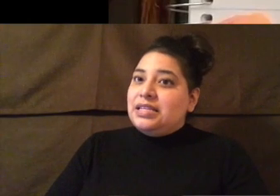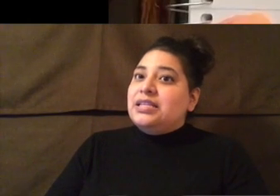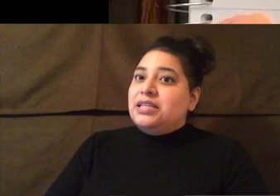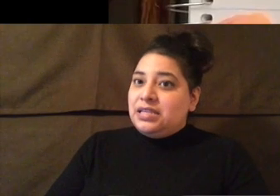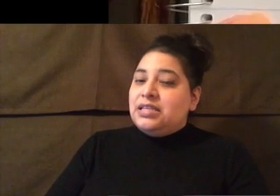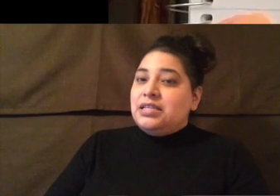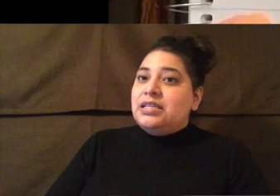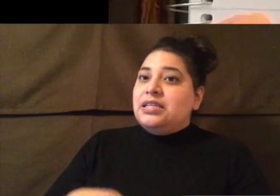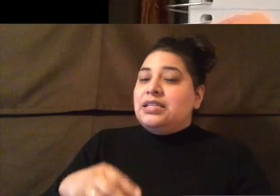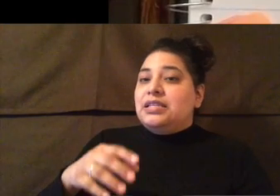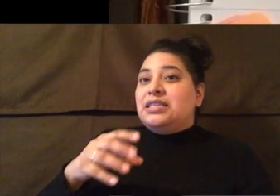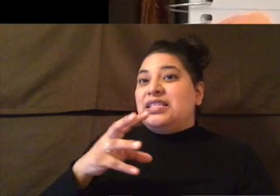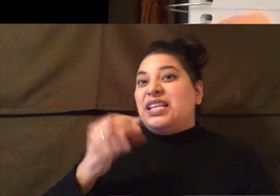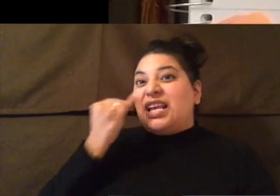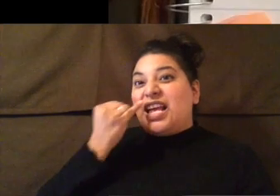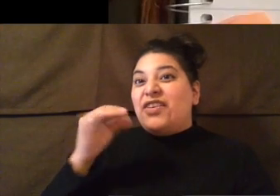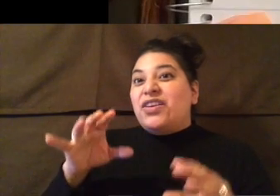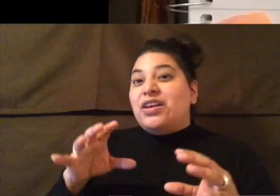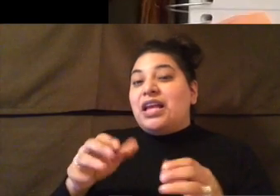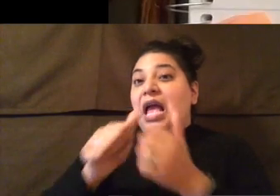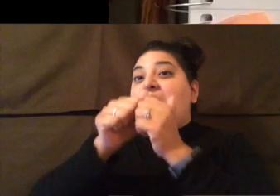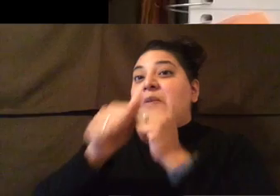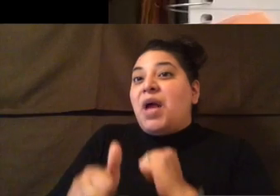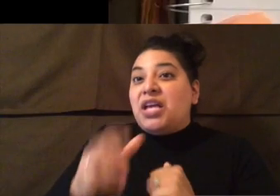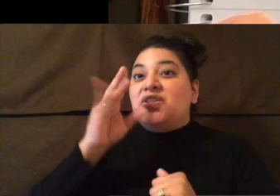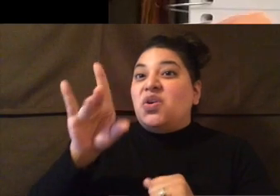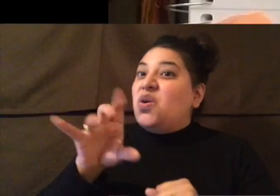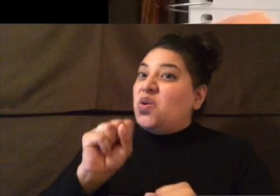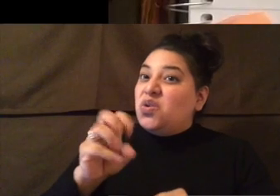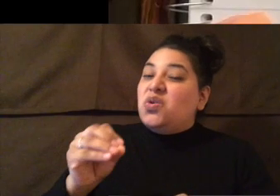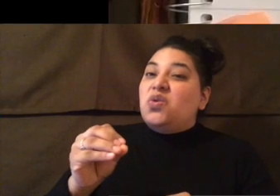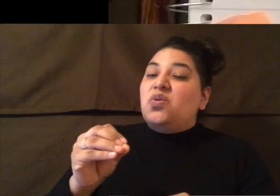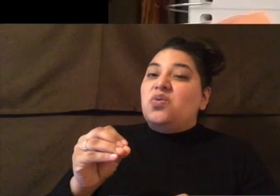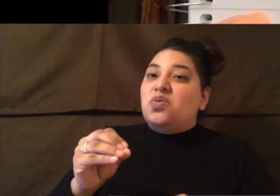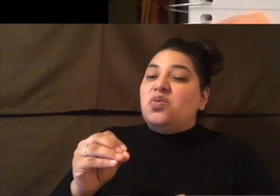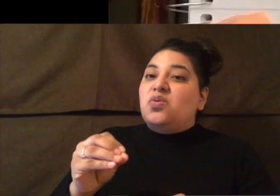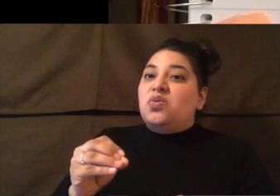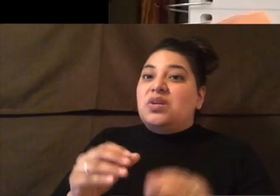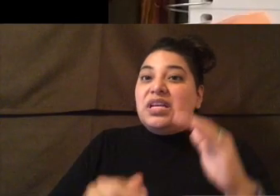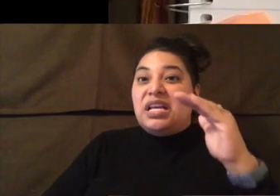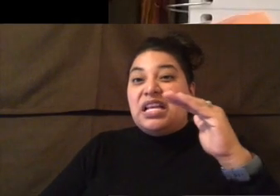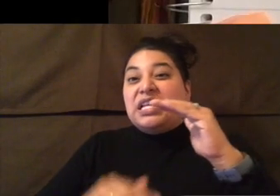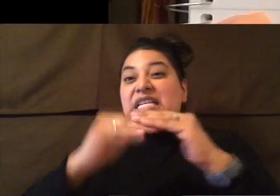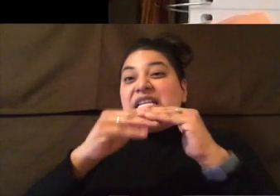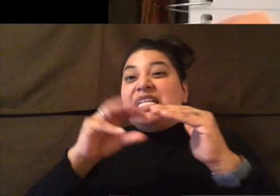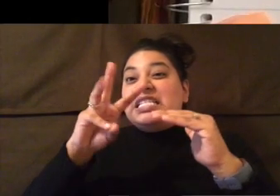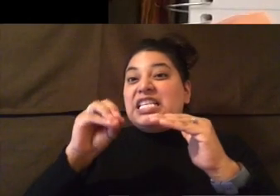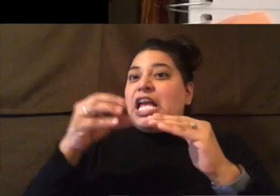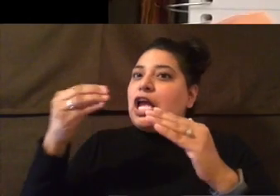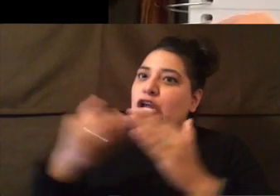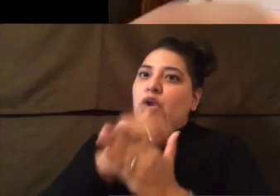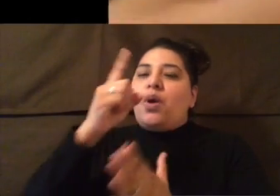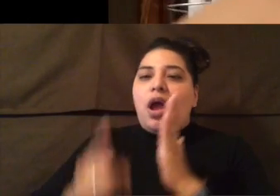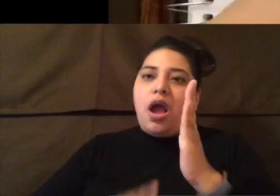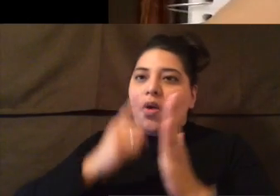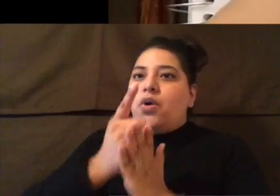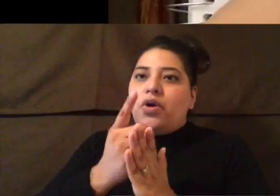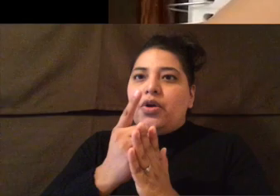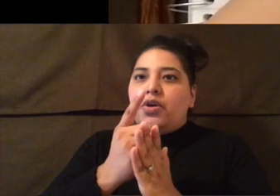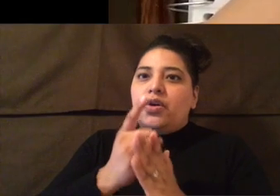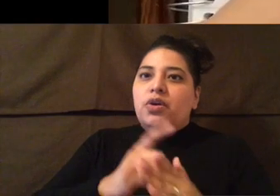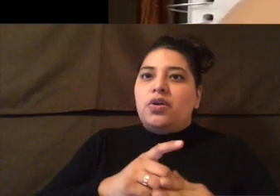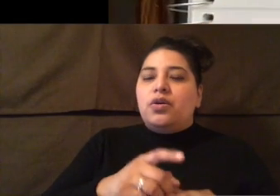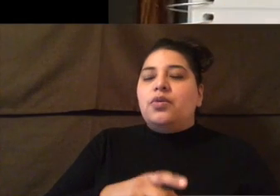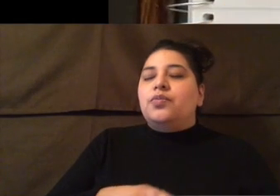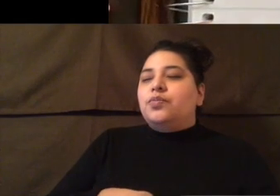that's 6:60, which is 7. And I still have another 10 minutes to add, so 7:10. I'm still not at 8:27, and I'm probably gonna have to